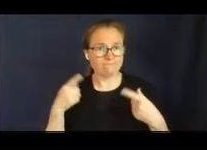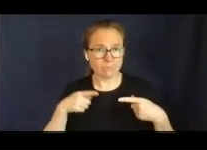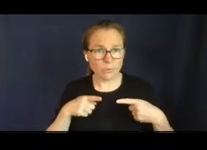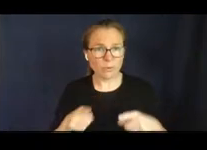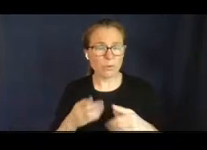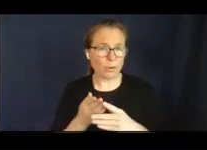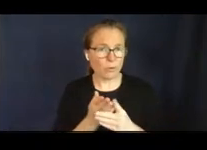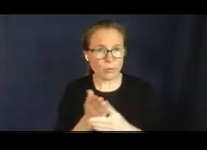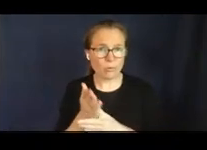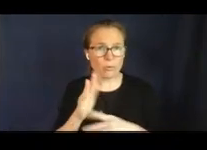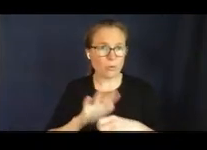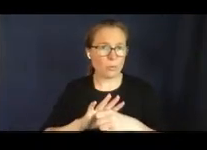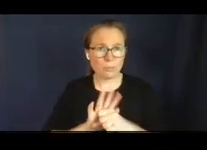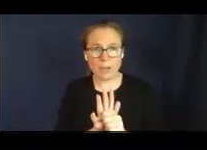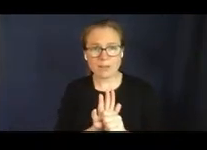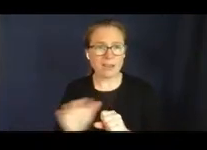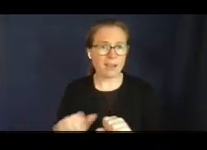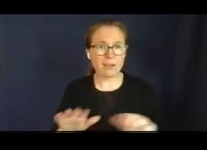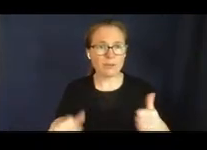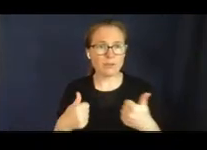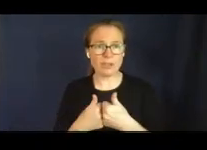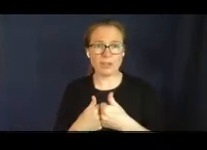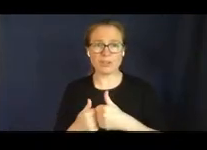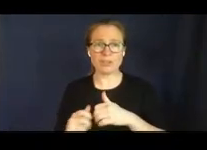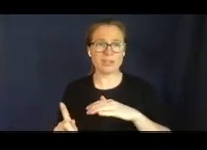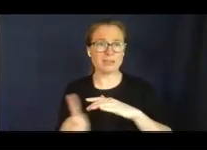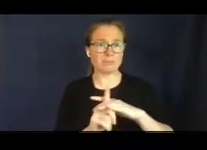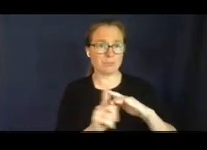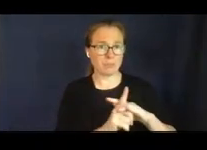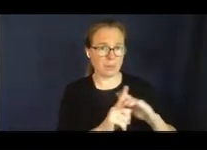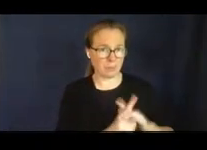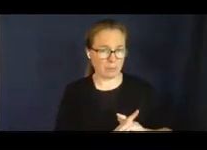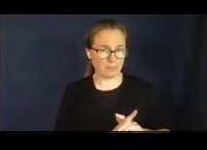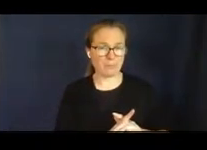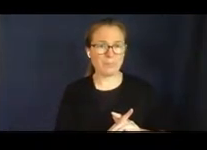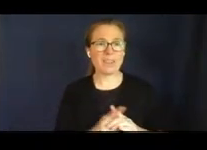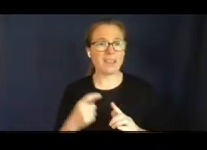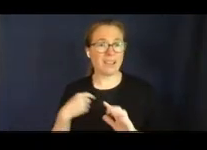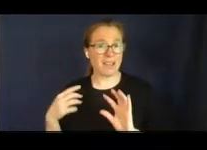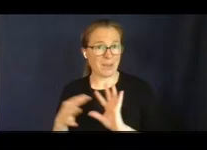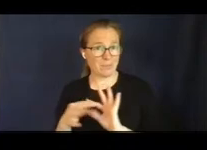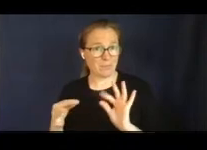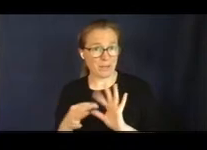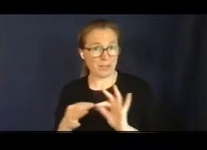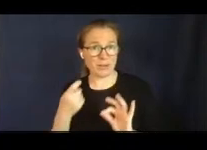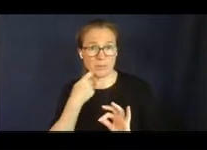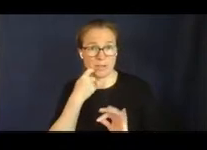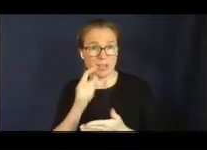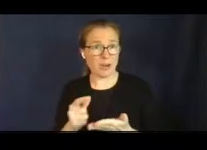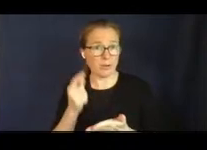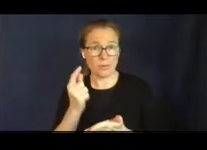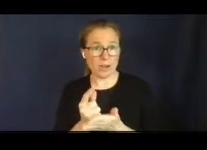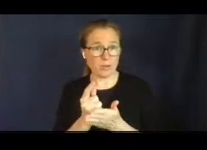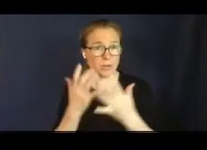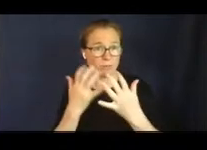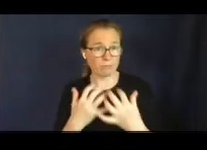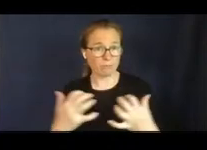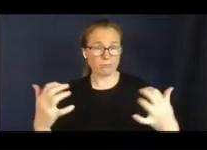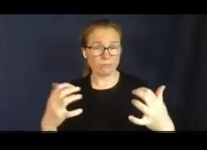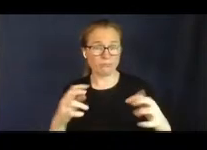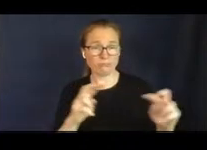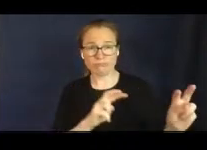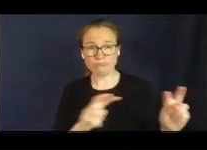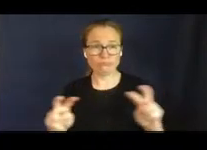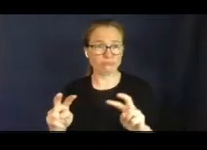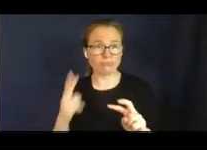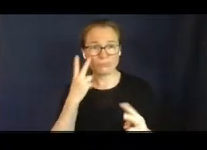that have come our way. And I mentioned this in my comments to the graduates at the convocation. I couldn't be prouder to see the community come out and handling the